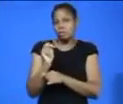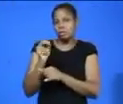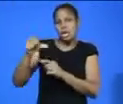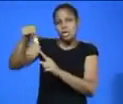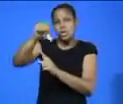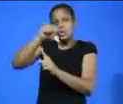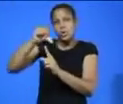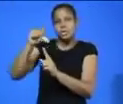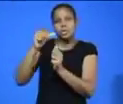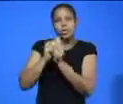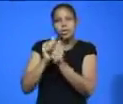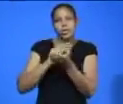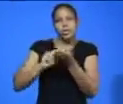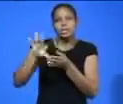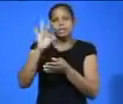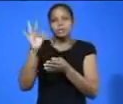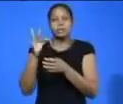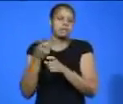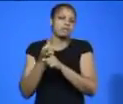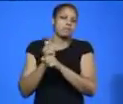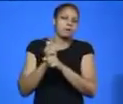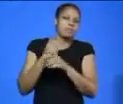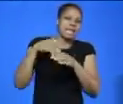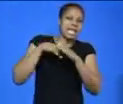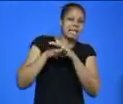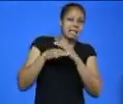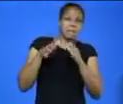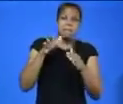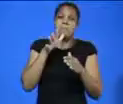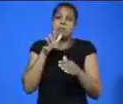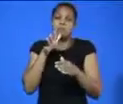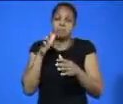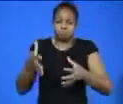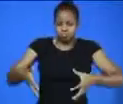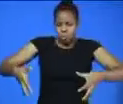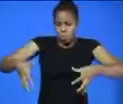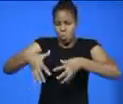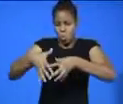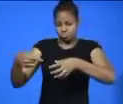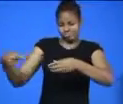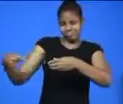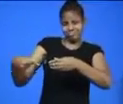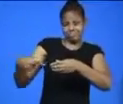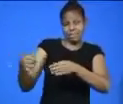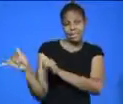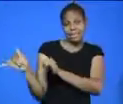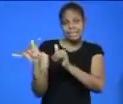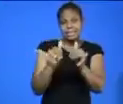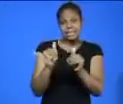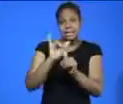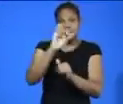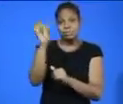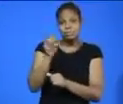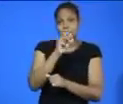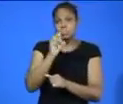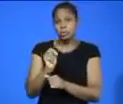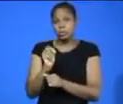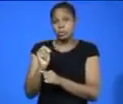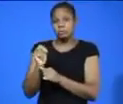Ghost, from inside his mother's womb, the same John who on the banks of